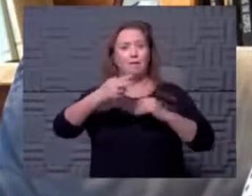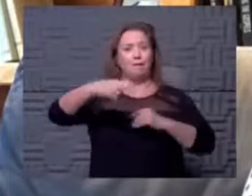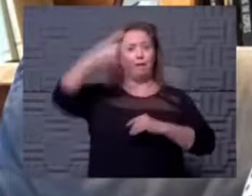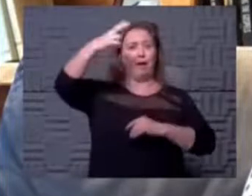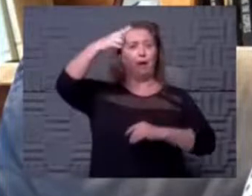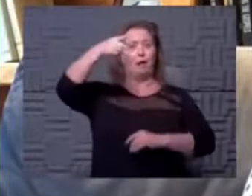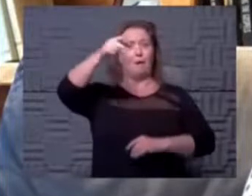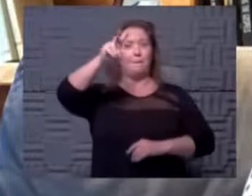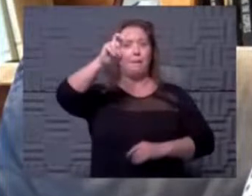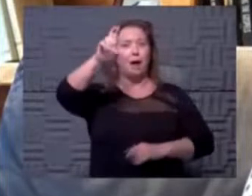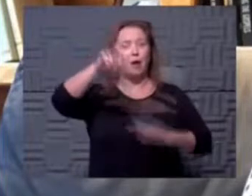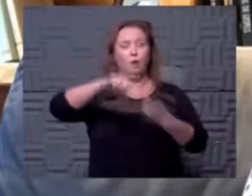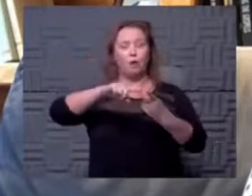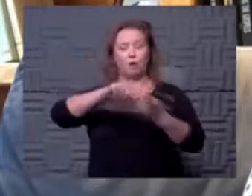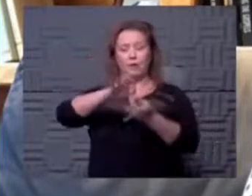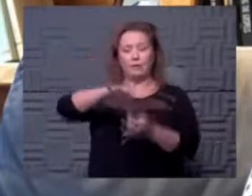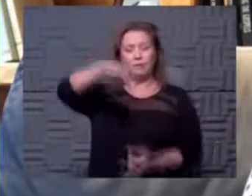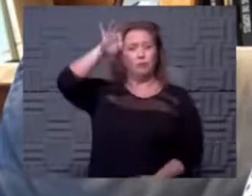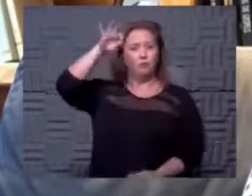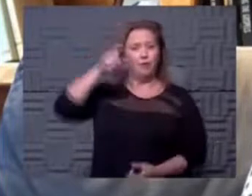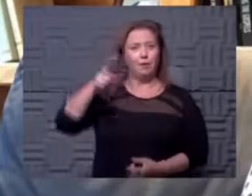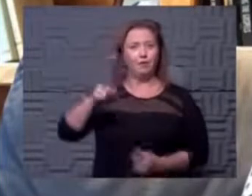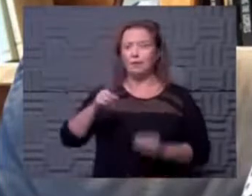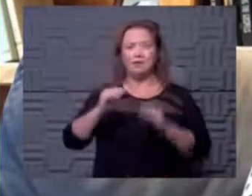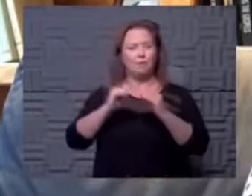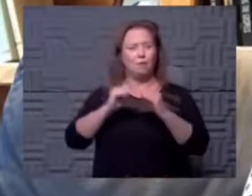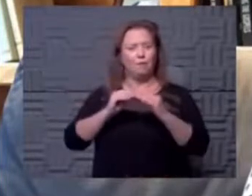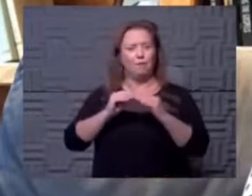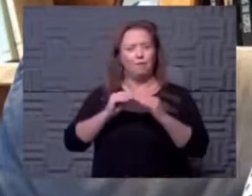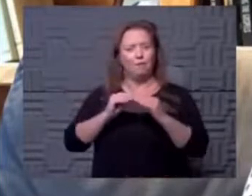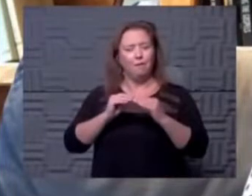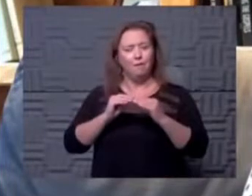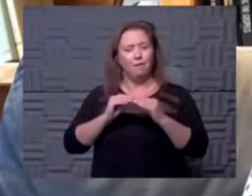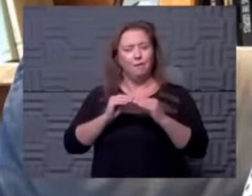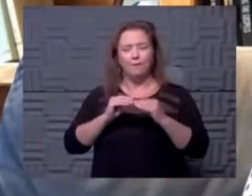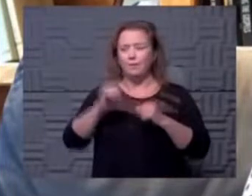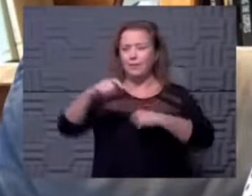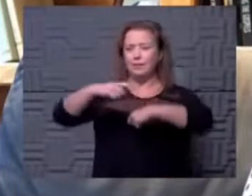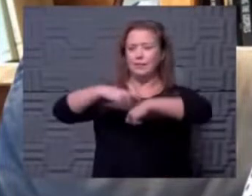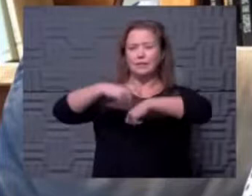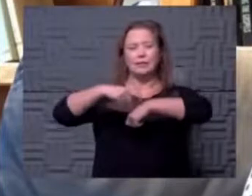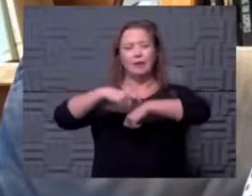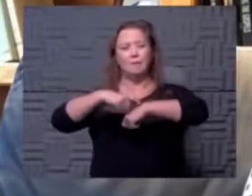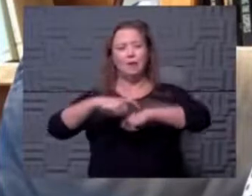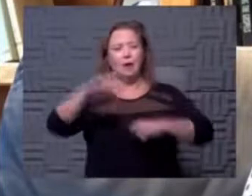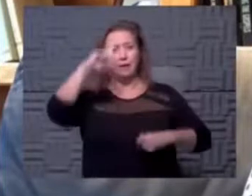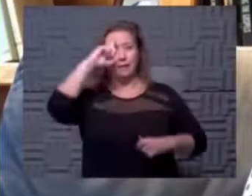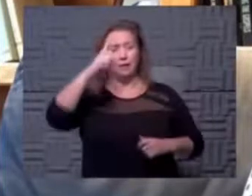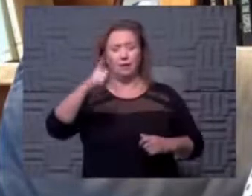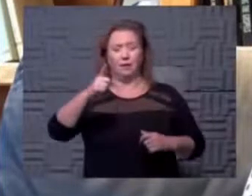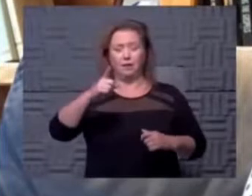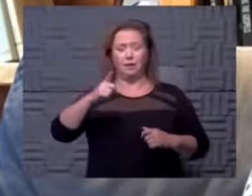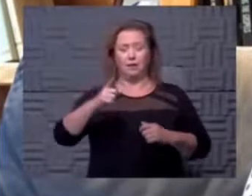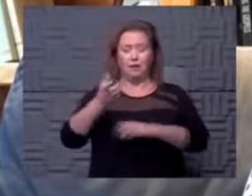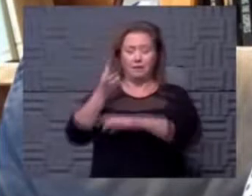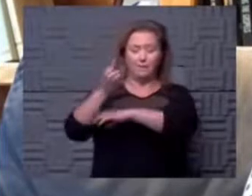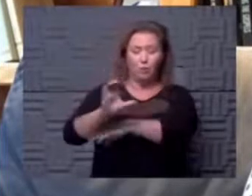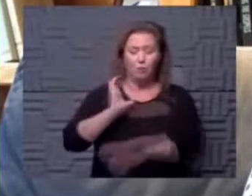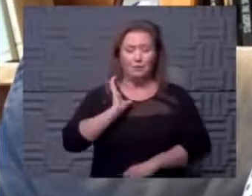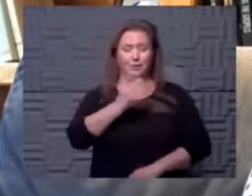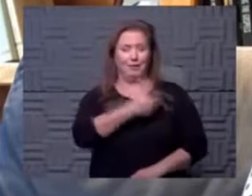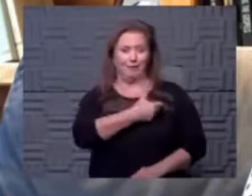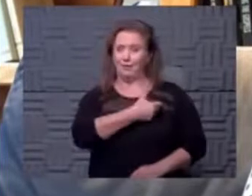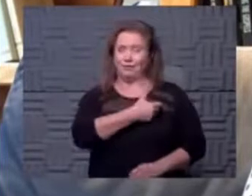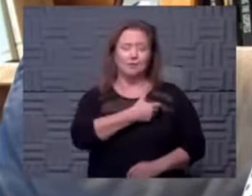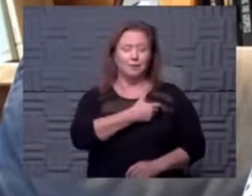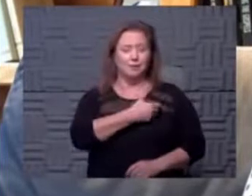power, a spirituality, but there is more. And so during this time, I think it is forcing us, as never